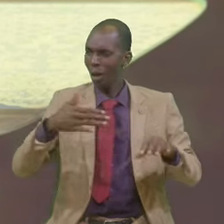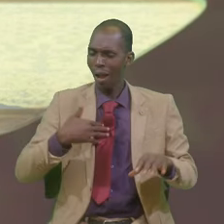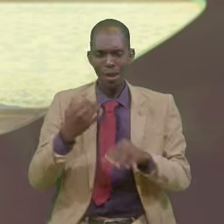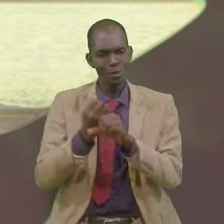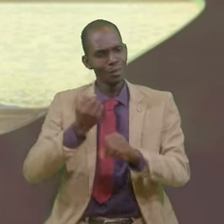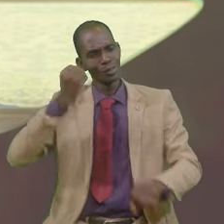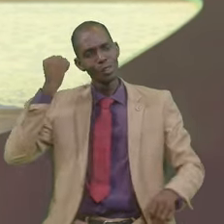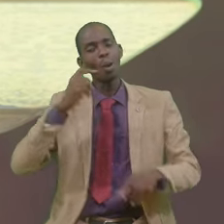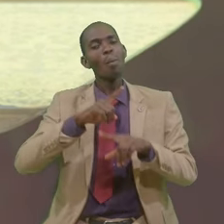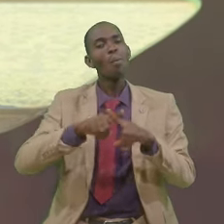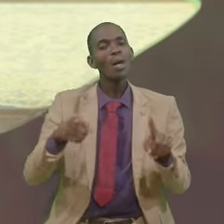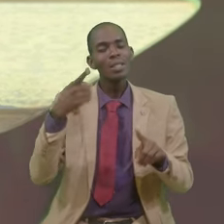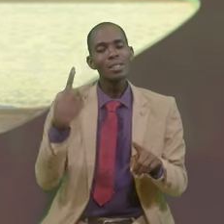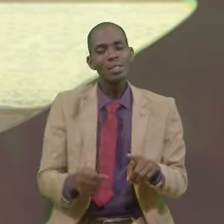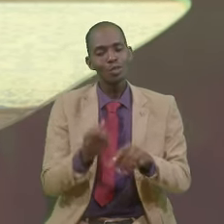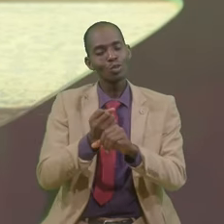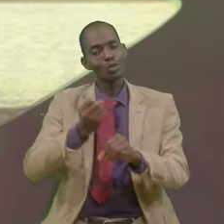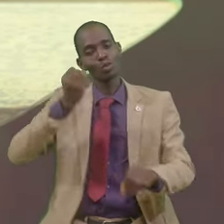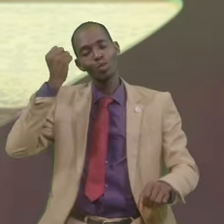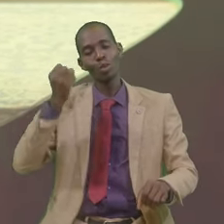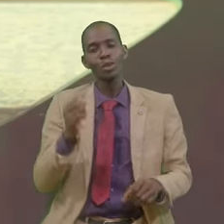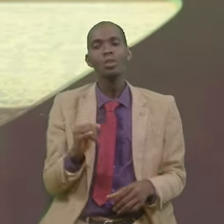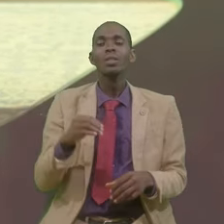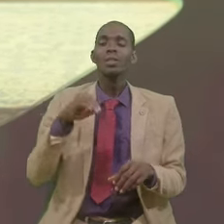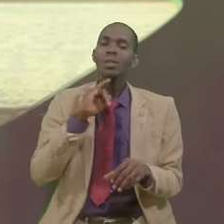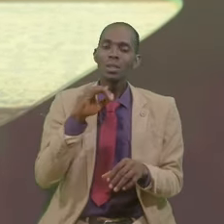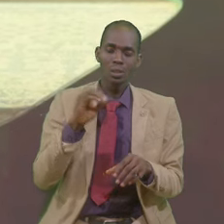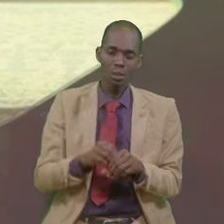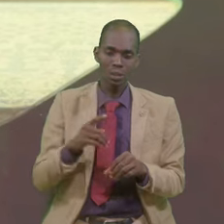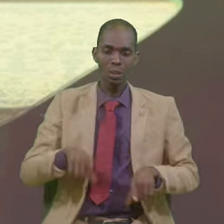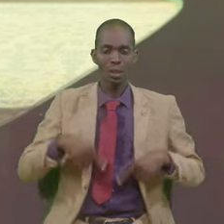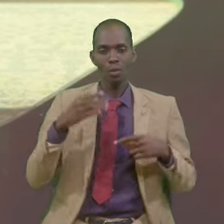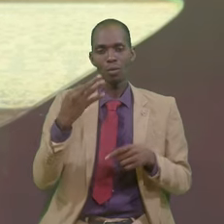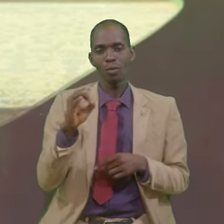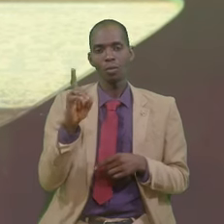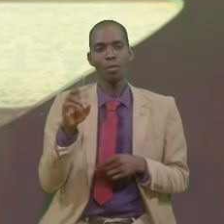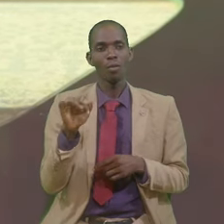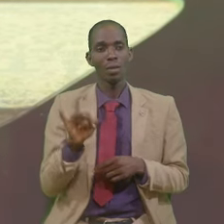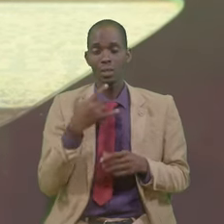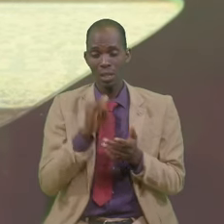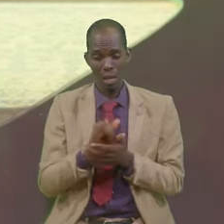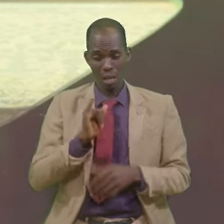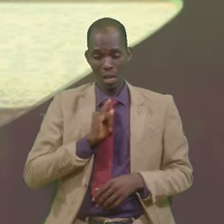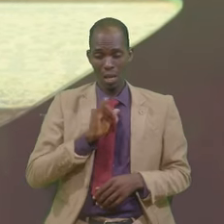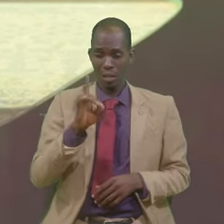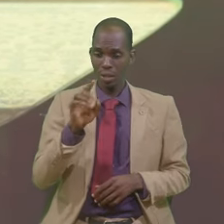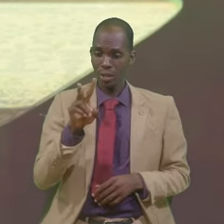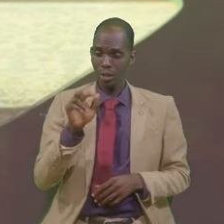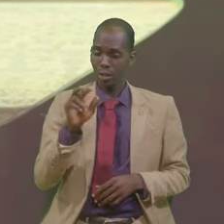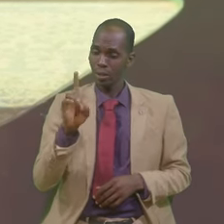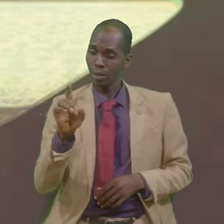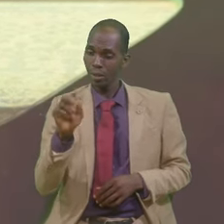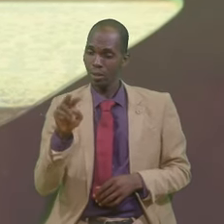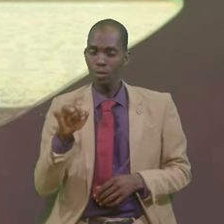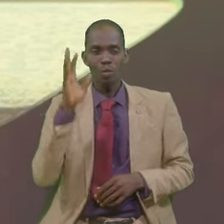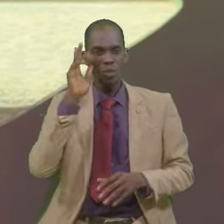the word of God, will smite that Goliath. I will smite thee and take thy head from thee. And I will give the carcass